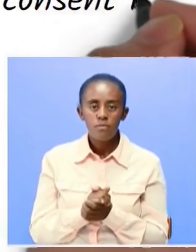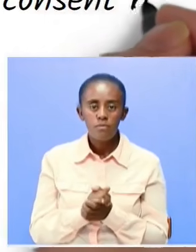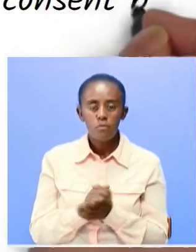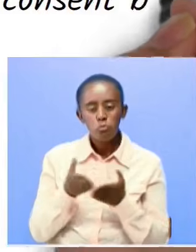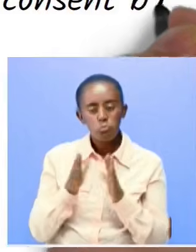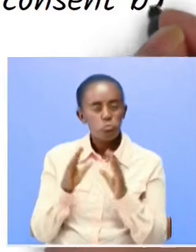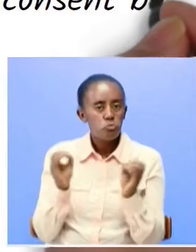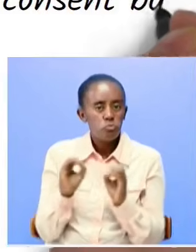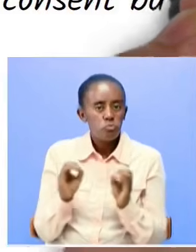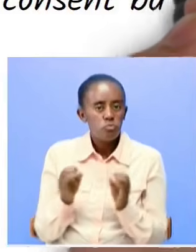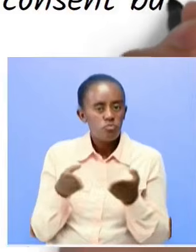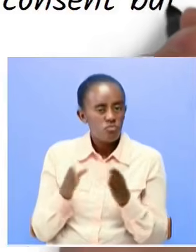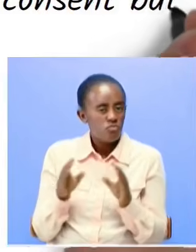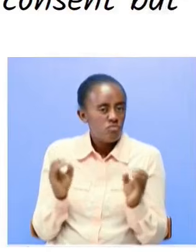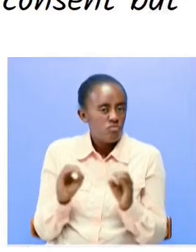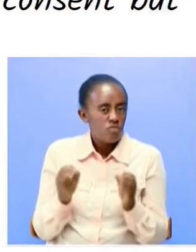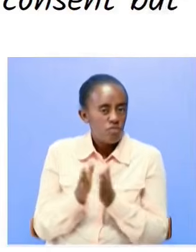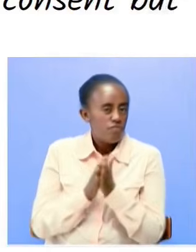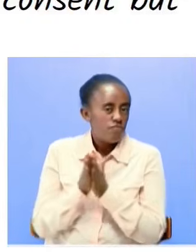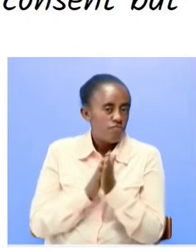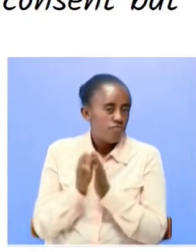consent.